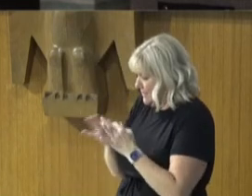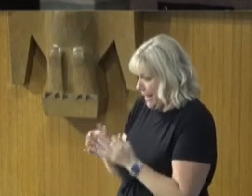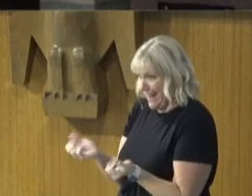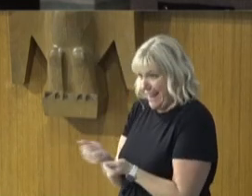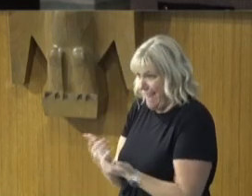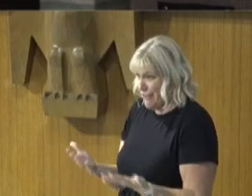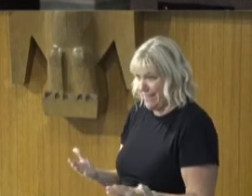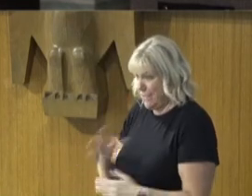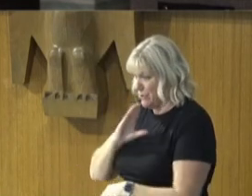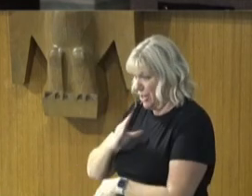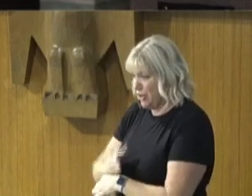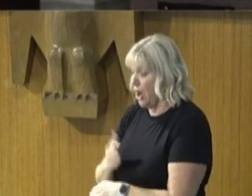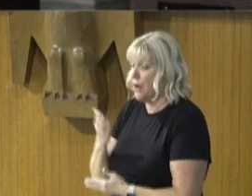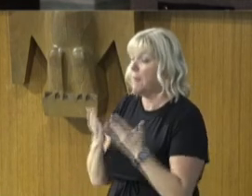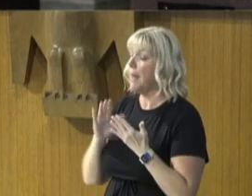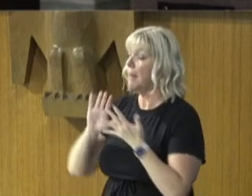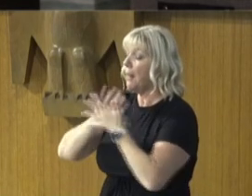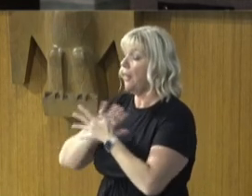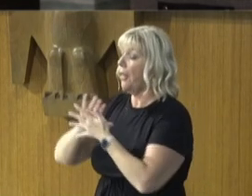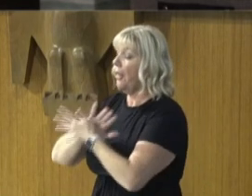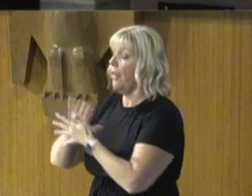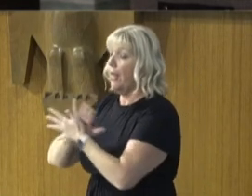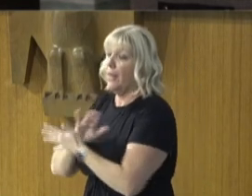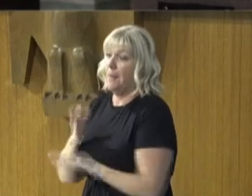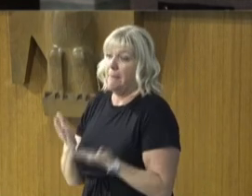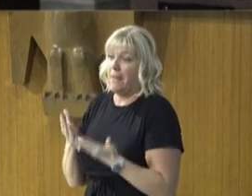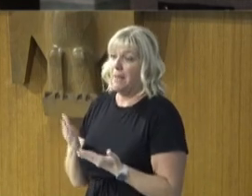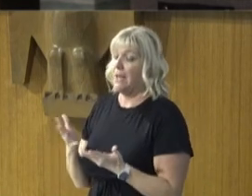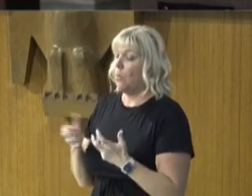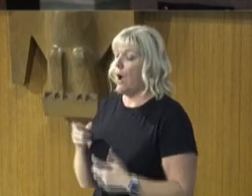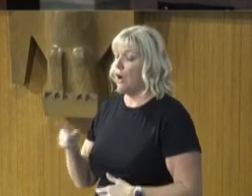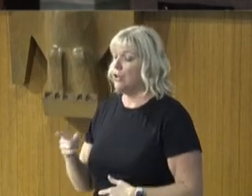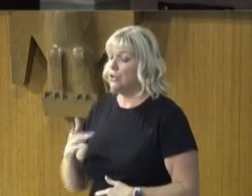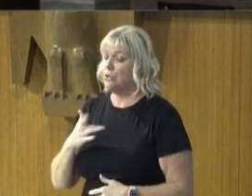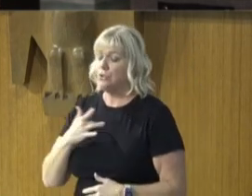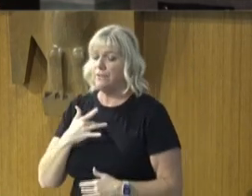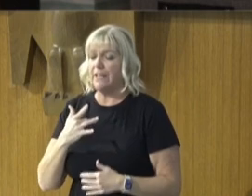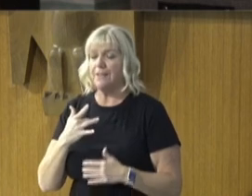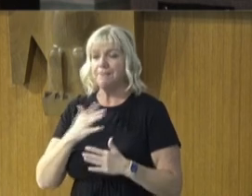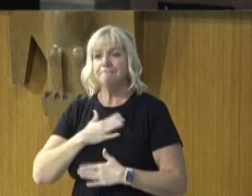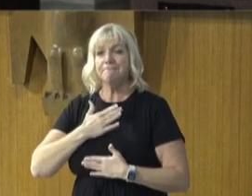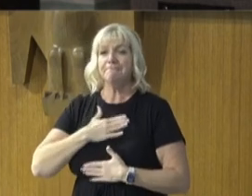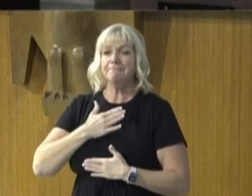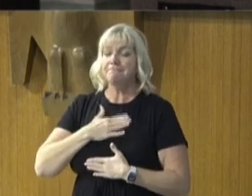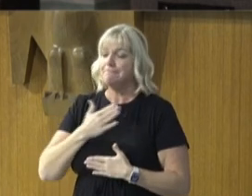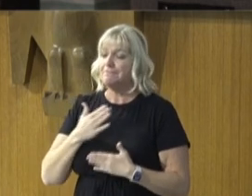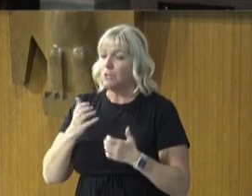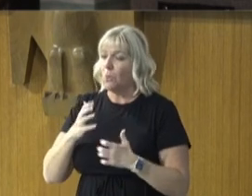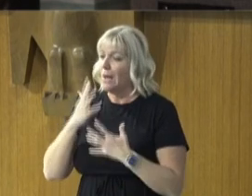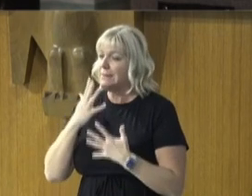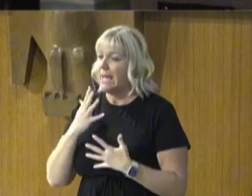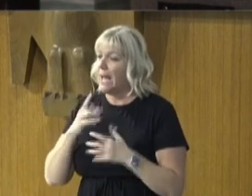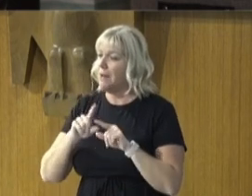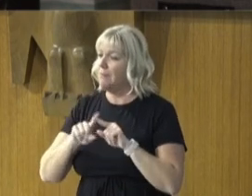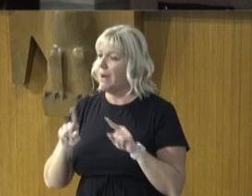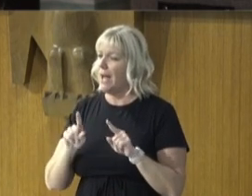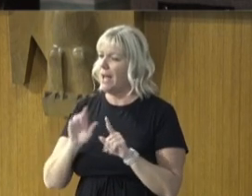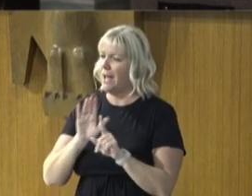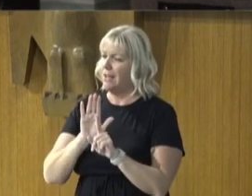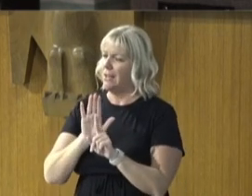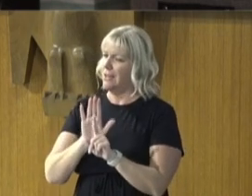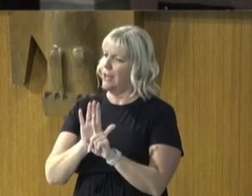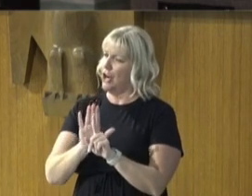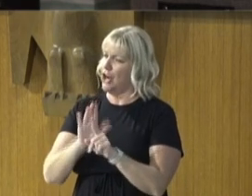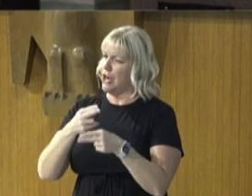details they glossed over in an attempt to spare her some sadness. But her name,